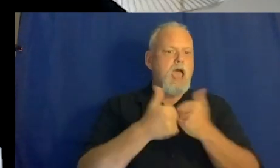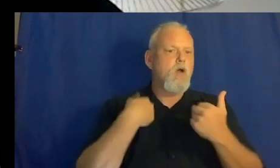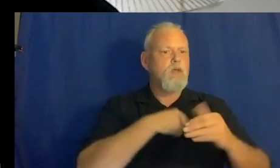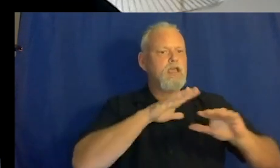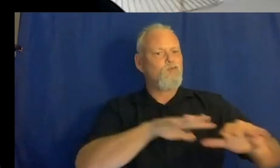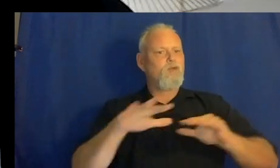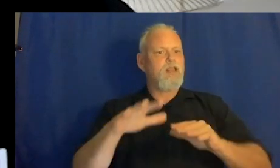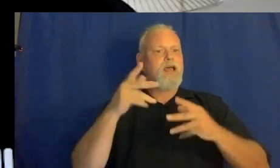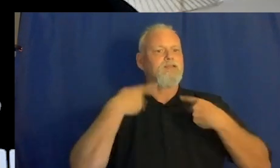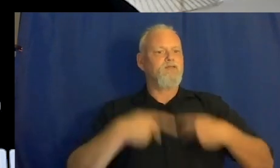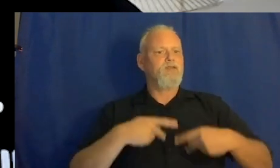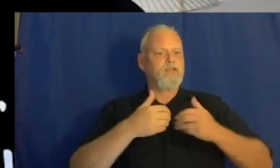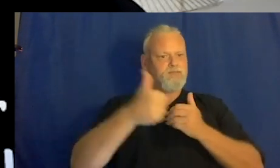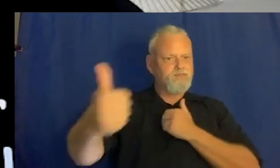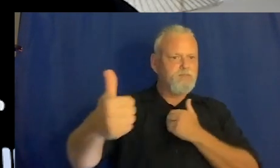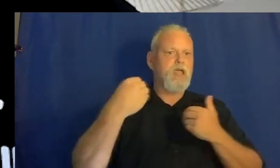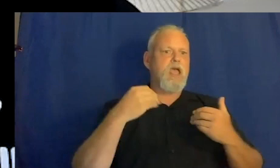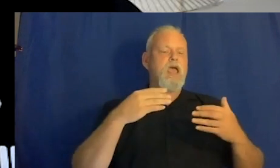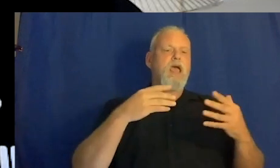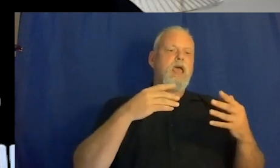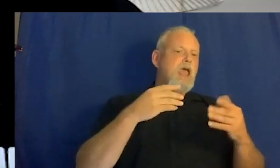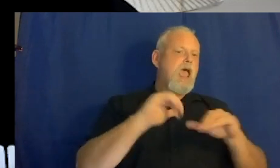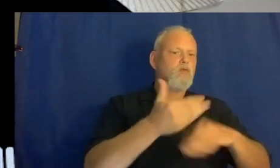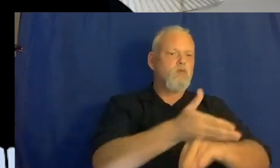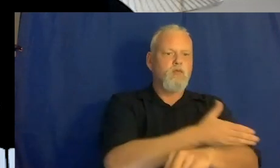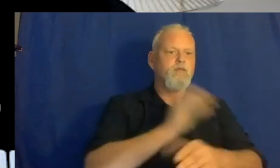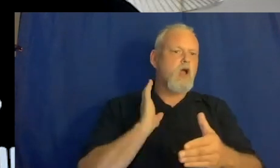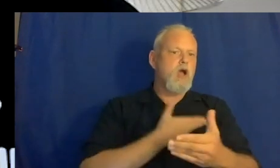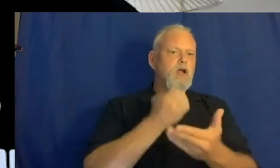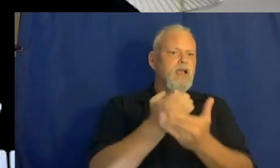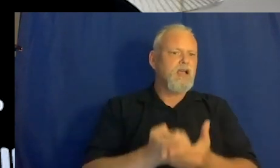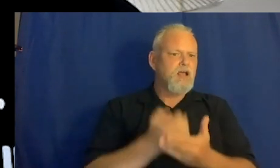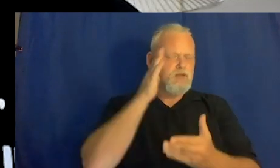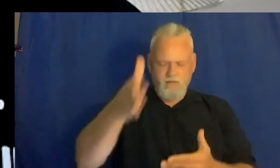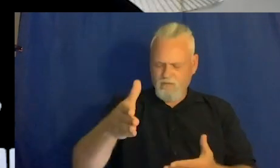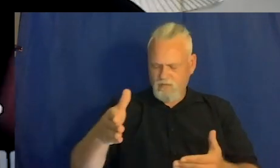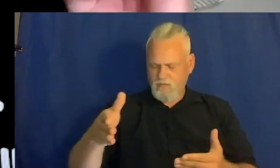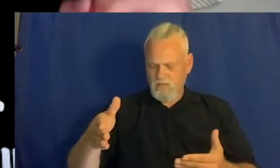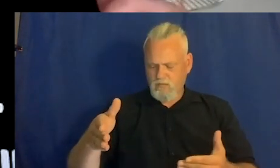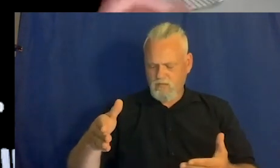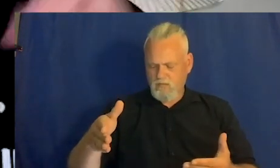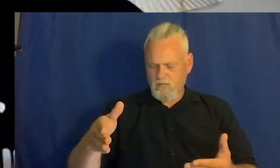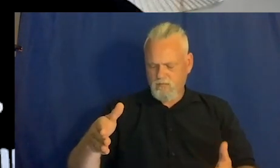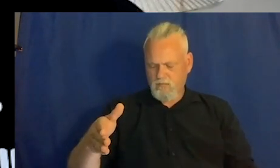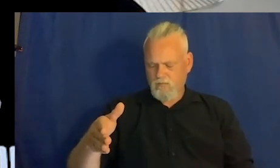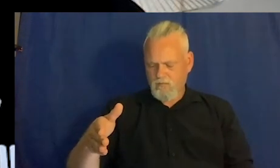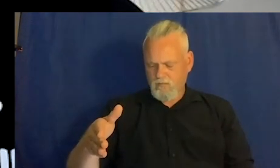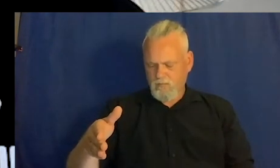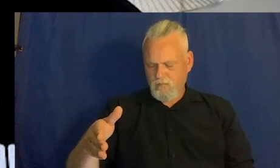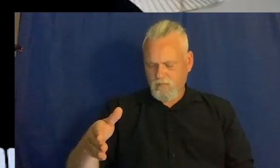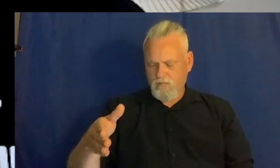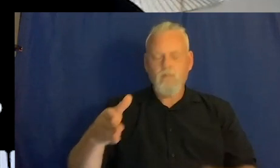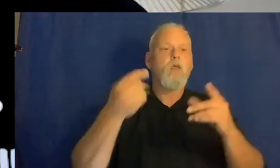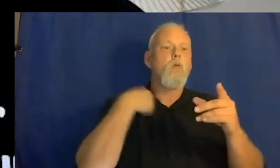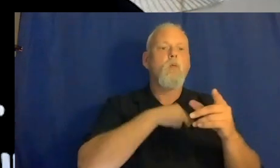and relaunch our shuttered economy in the future, I'm not interested in a dialogue about when we return to normal. We